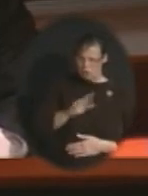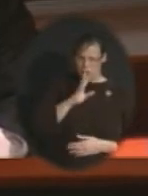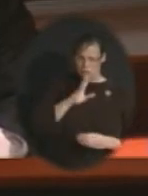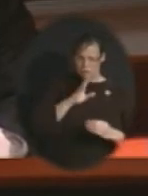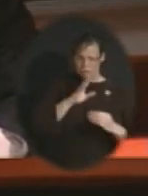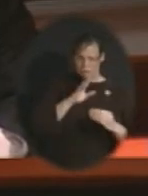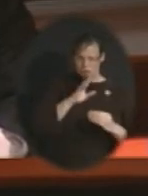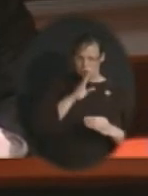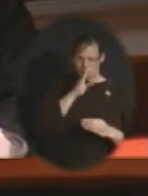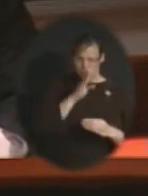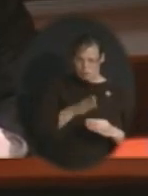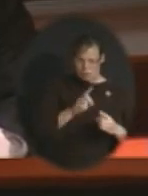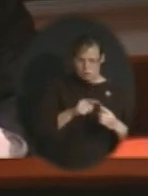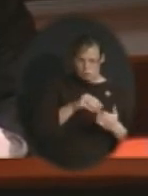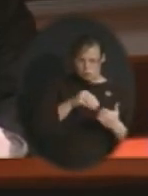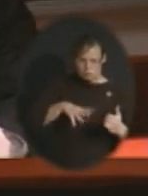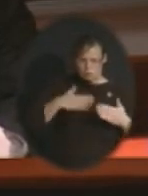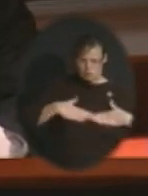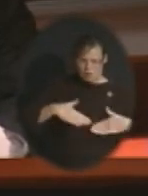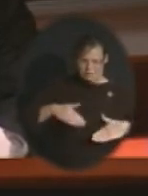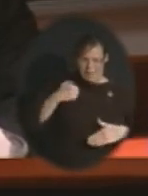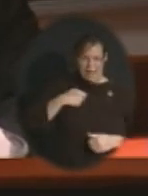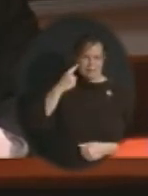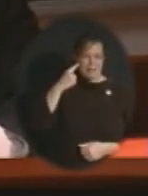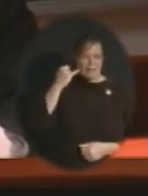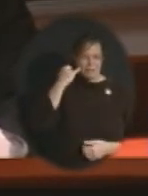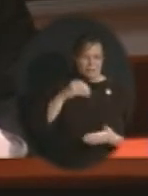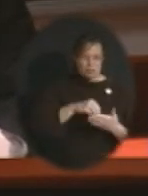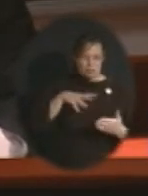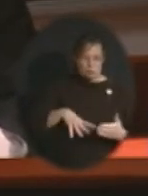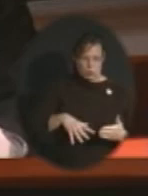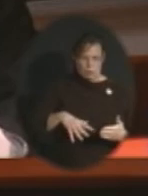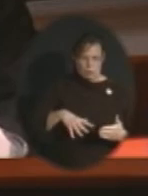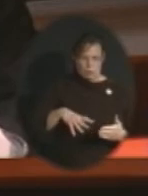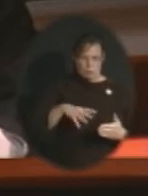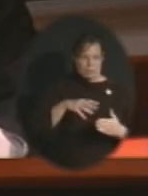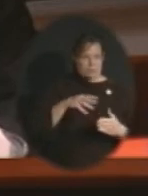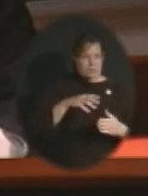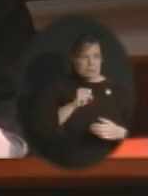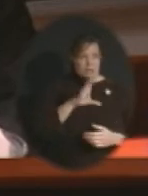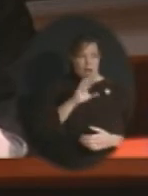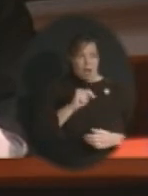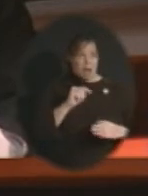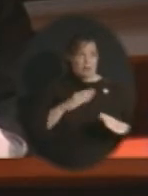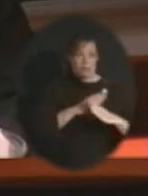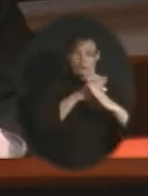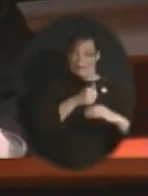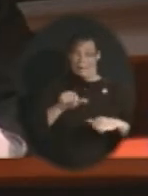to student dress. I think if a student, and Scott, jump in anytime, I think of a student